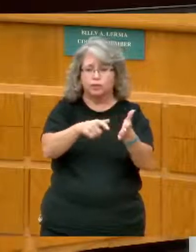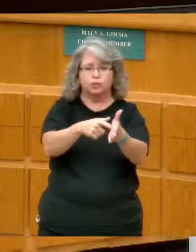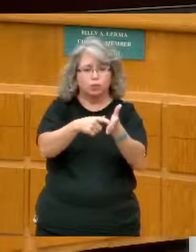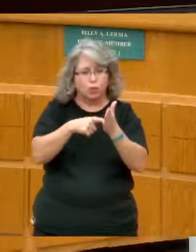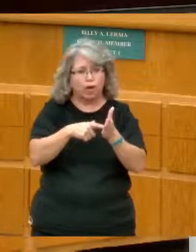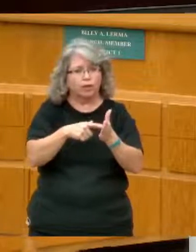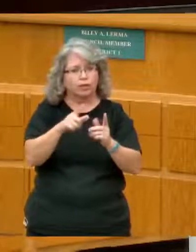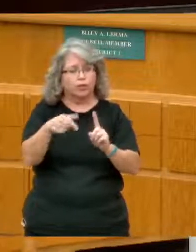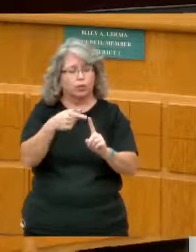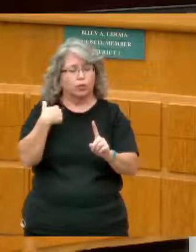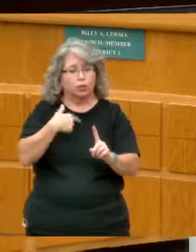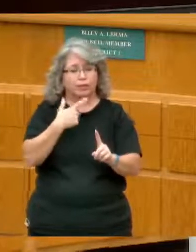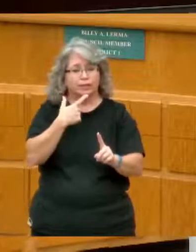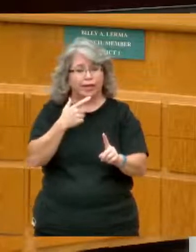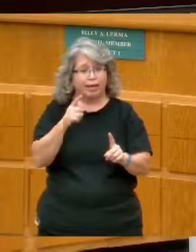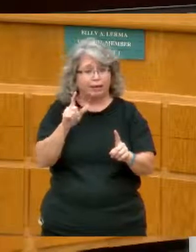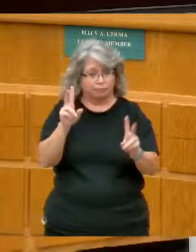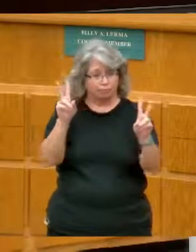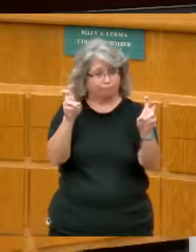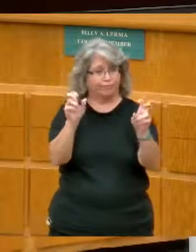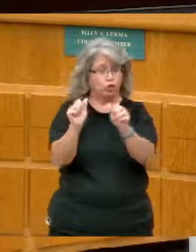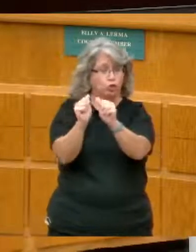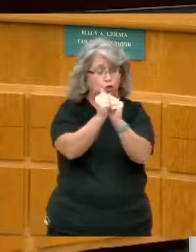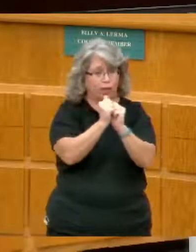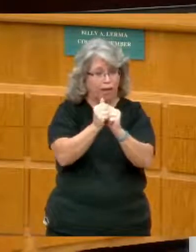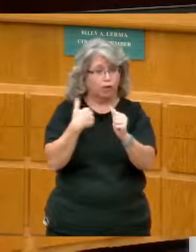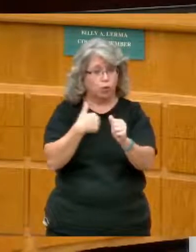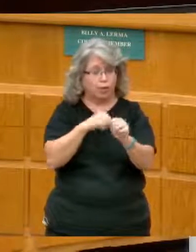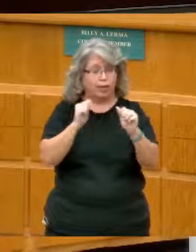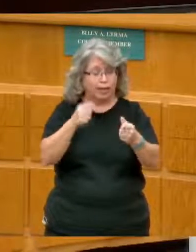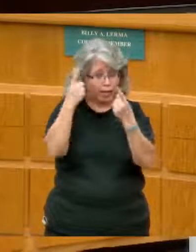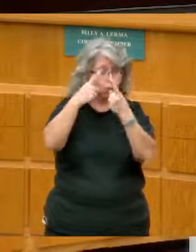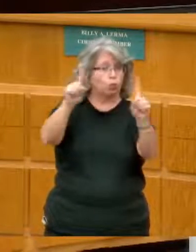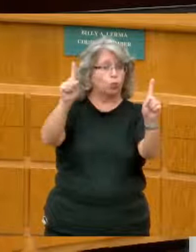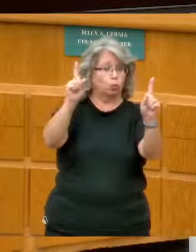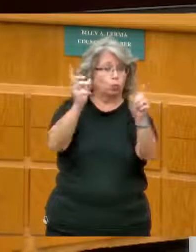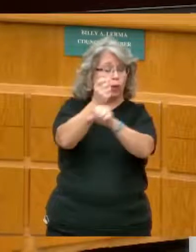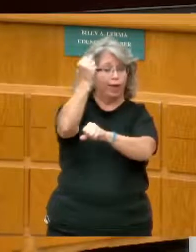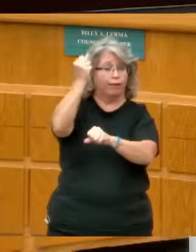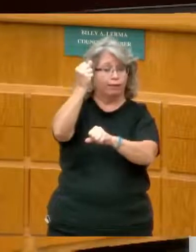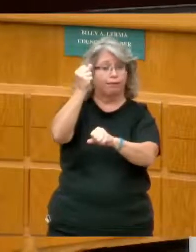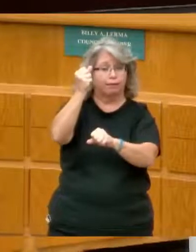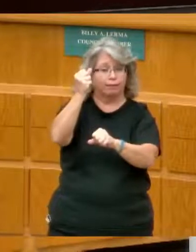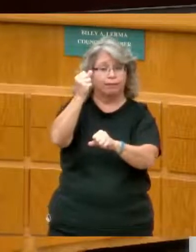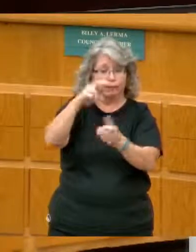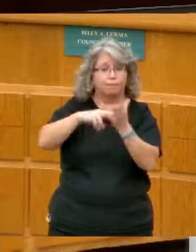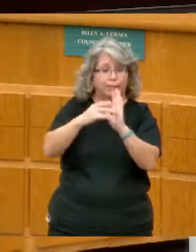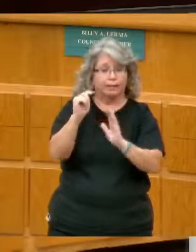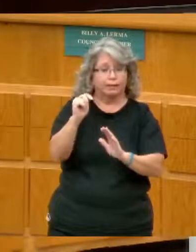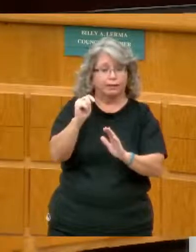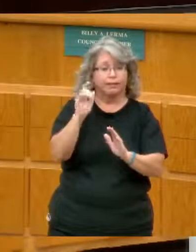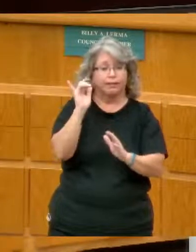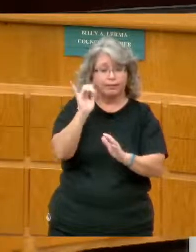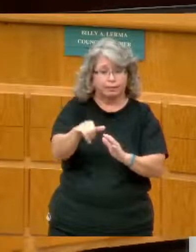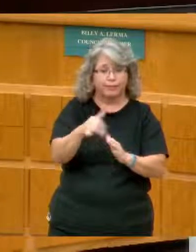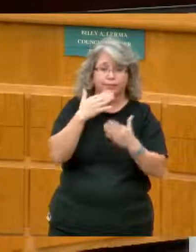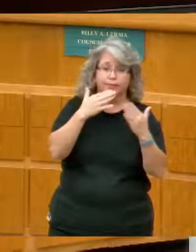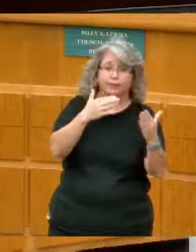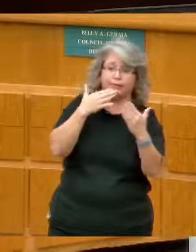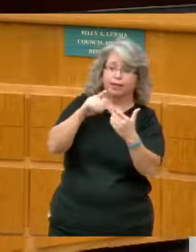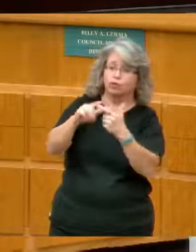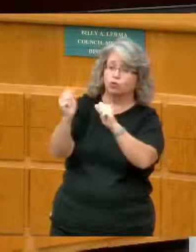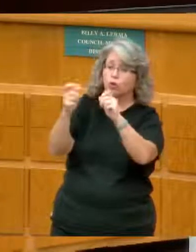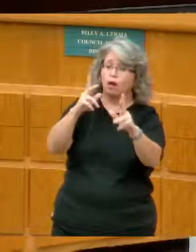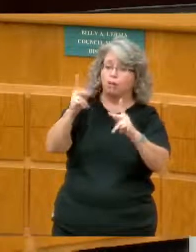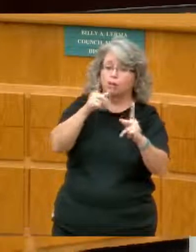say together we can win. That's what I mean. So thank you to all who have supported public health, because